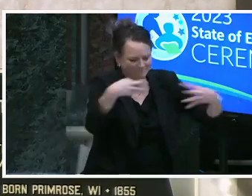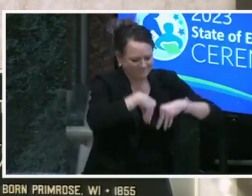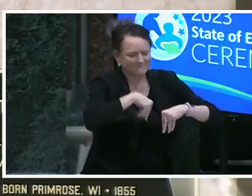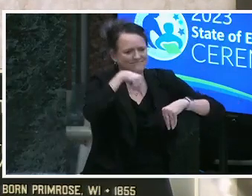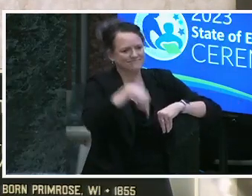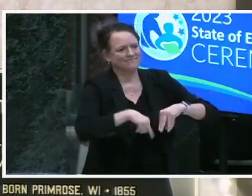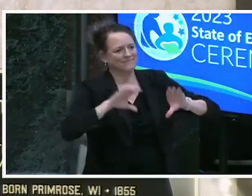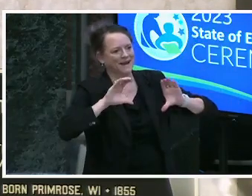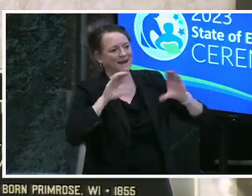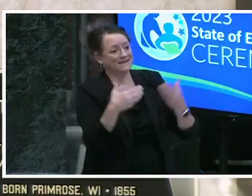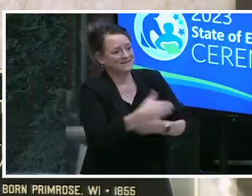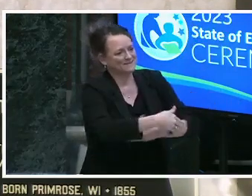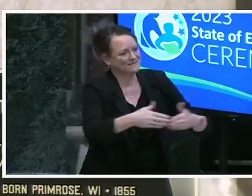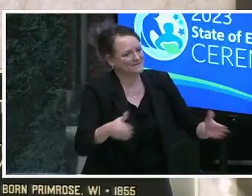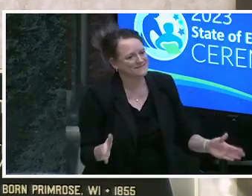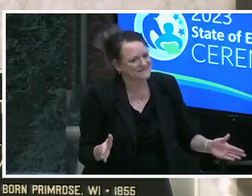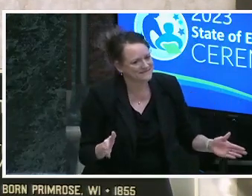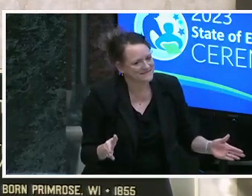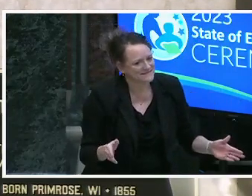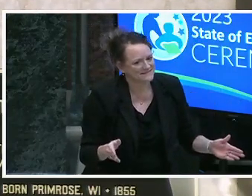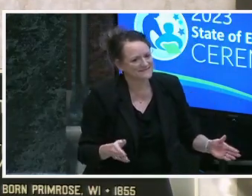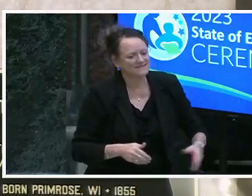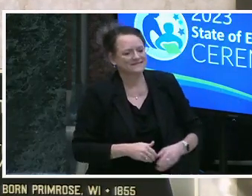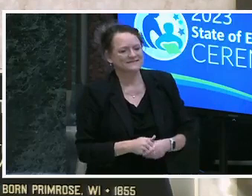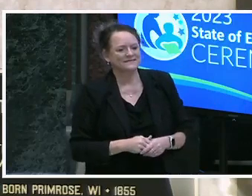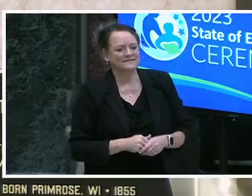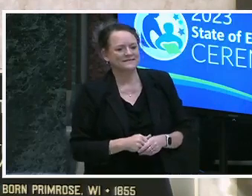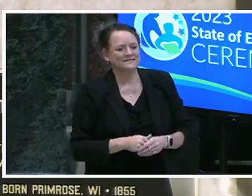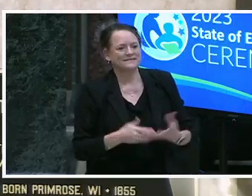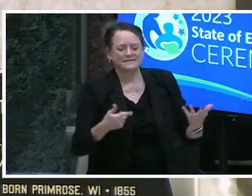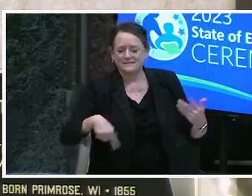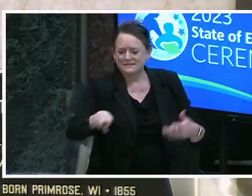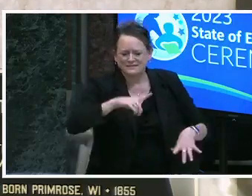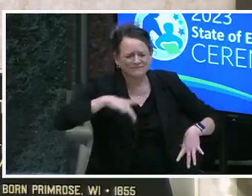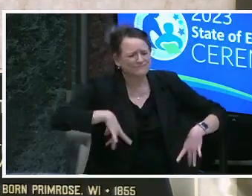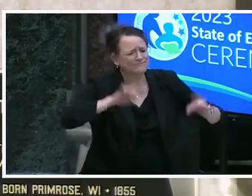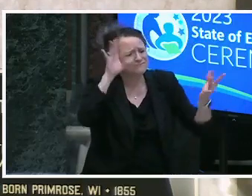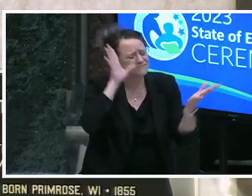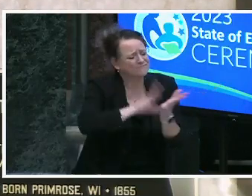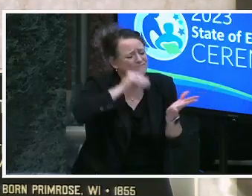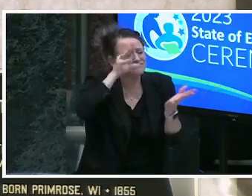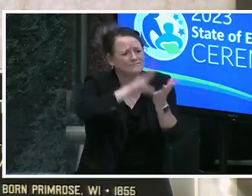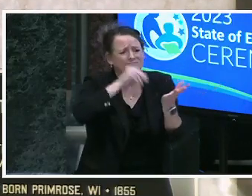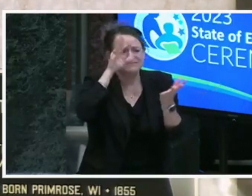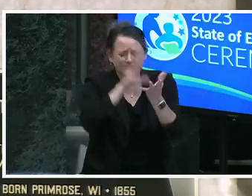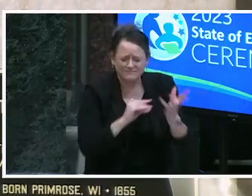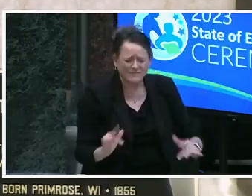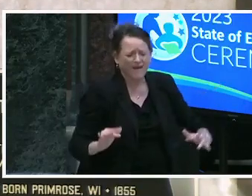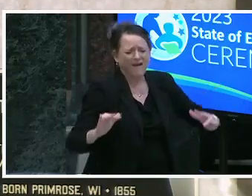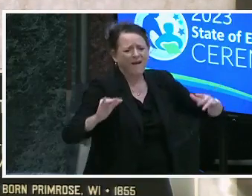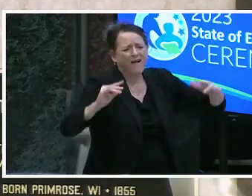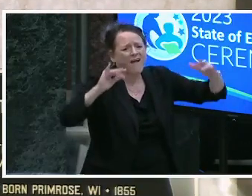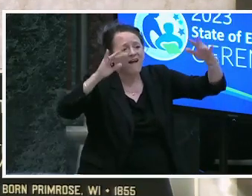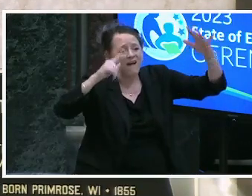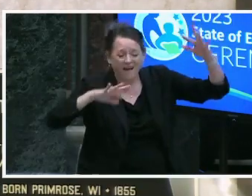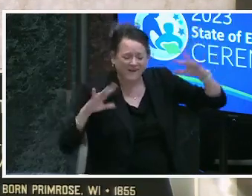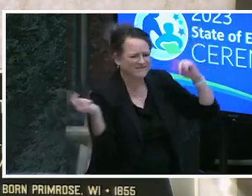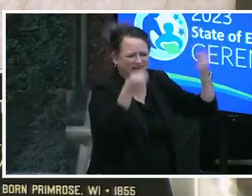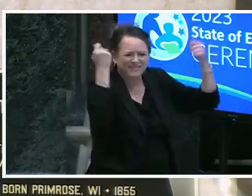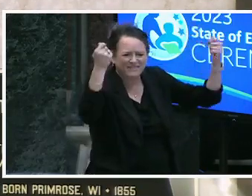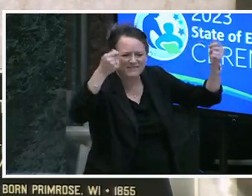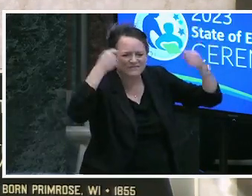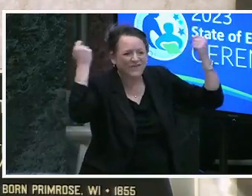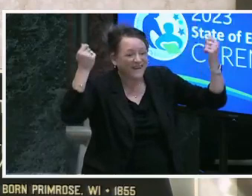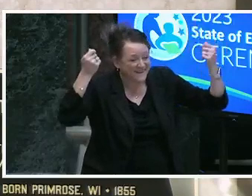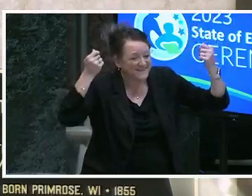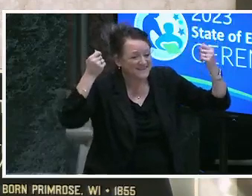to learn, to grow, to celebrate, to learn enough English to say, "Ms. Heller,